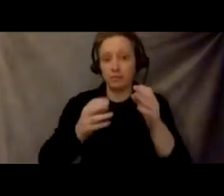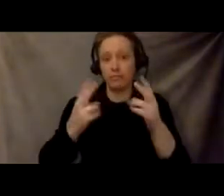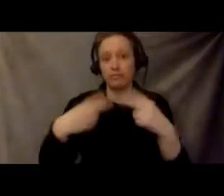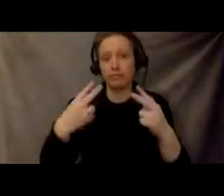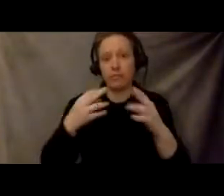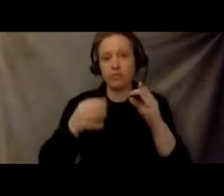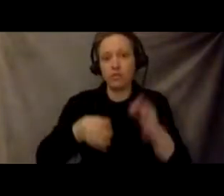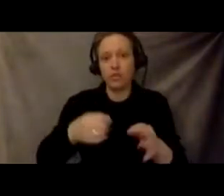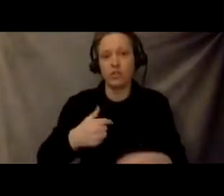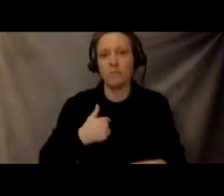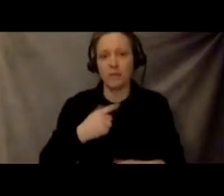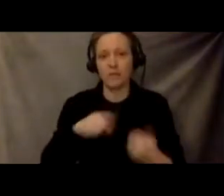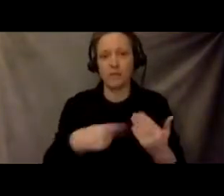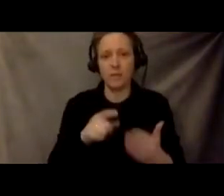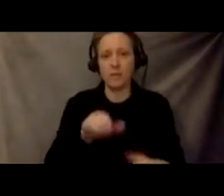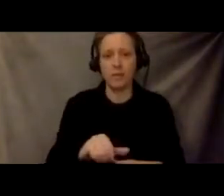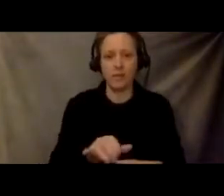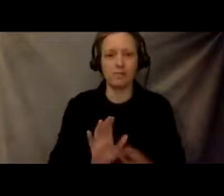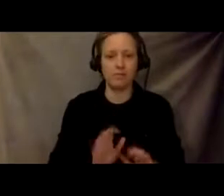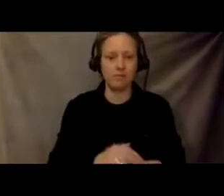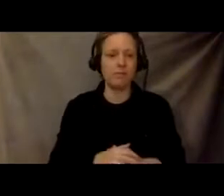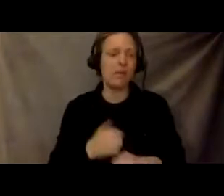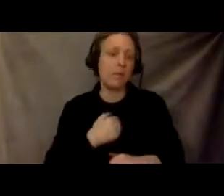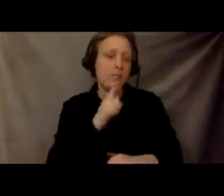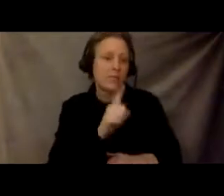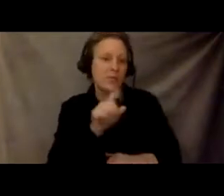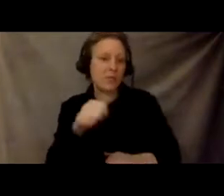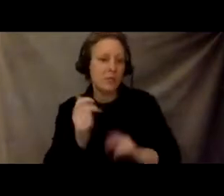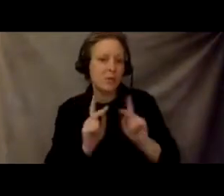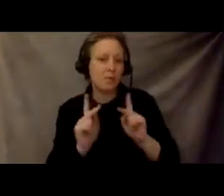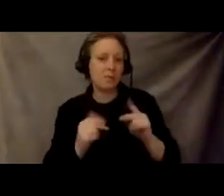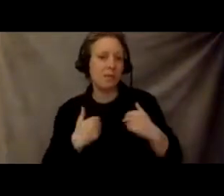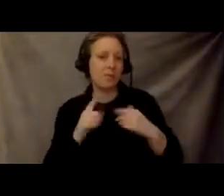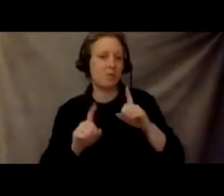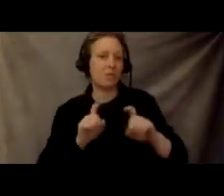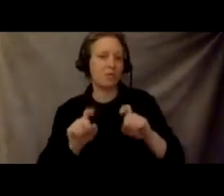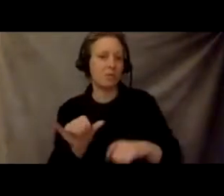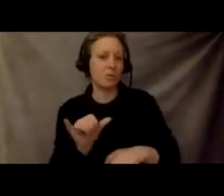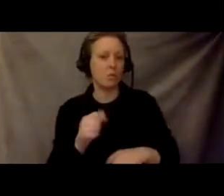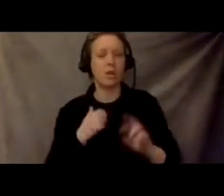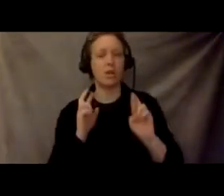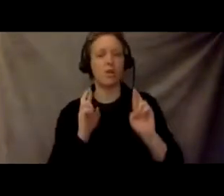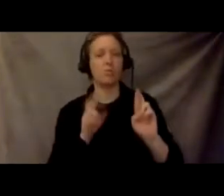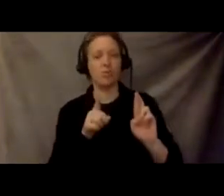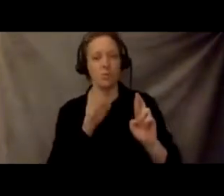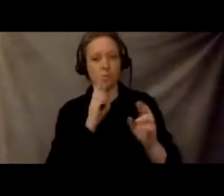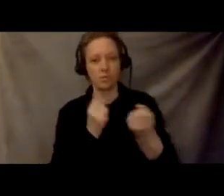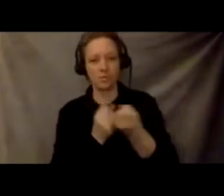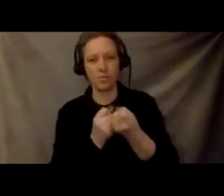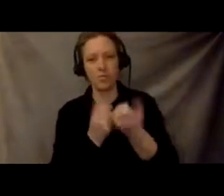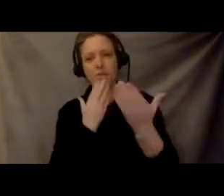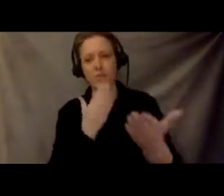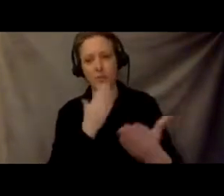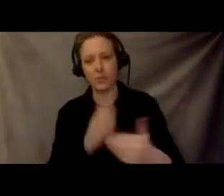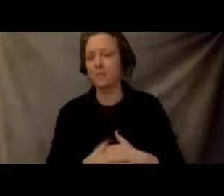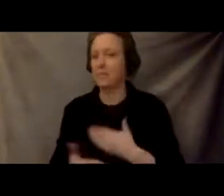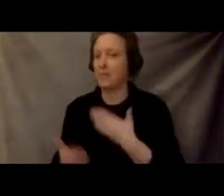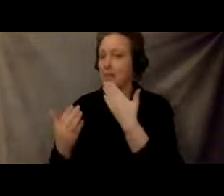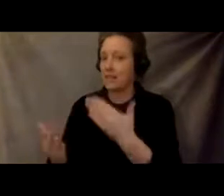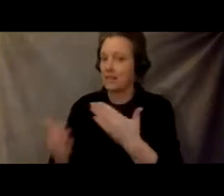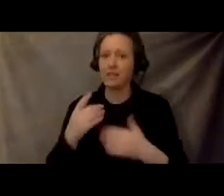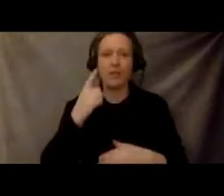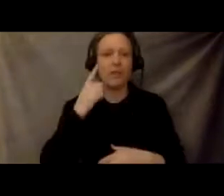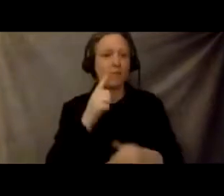I'm sure other people have questions too. Sure. I hope that you will support. Thank you. You bet. For everyone's future, because I know